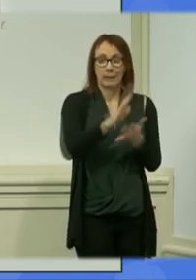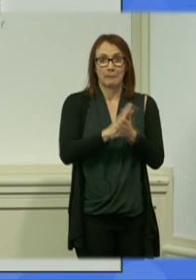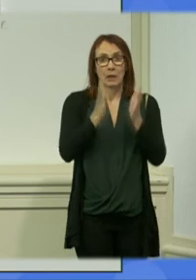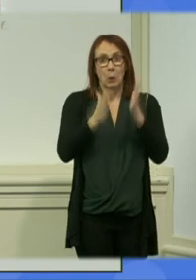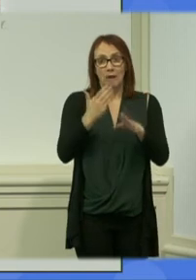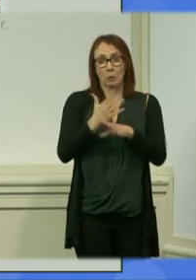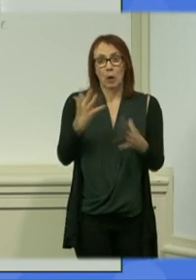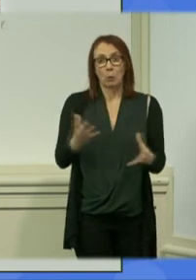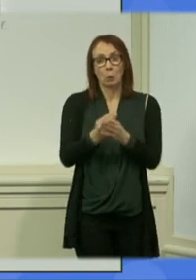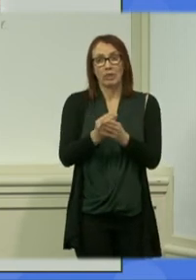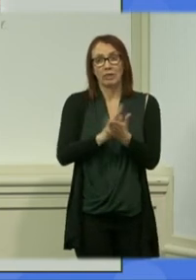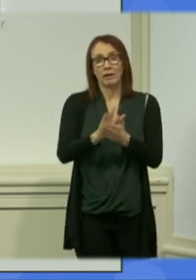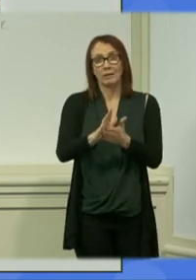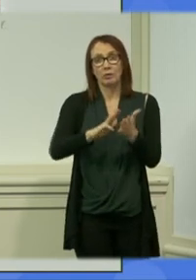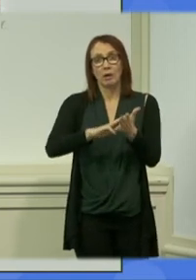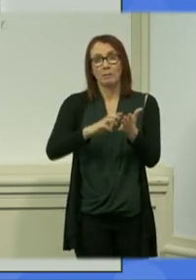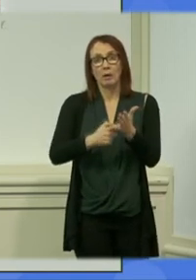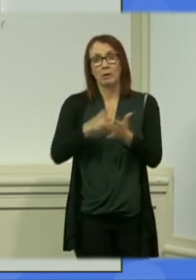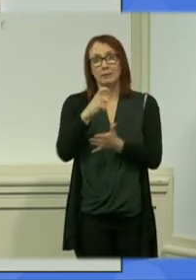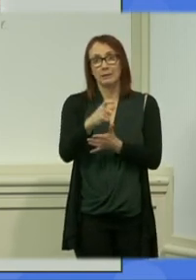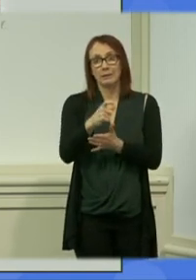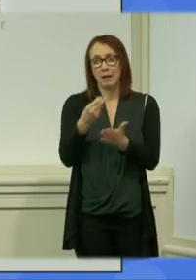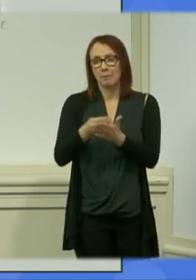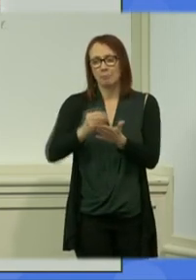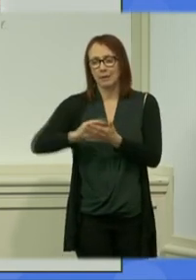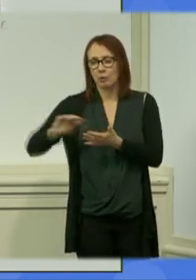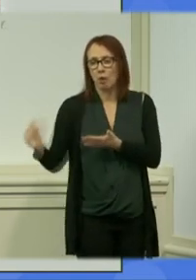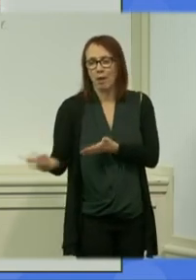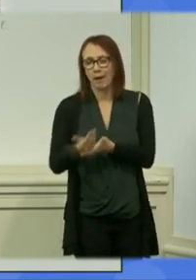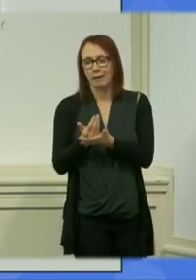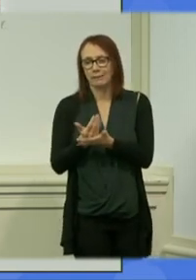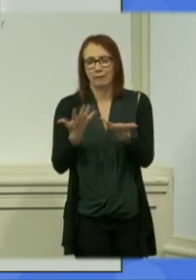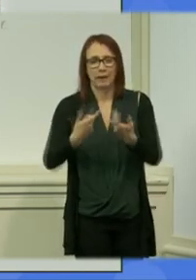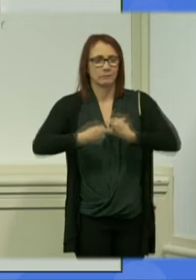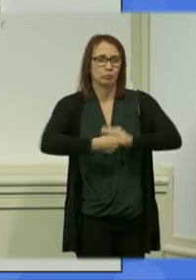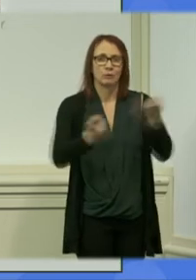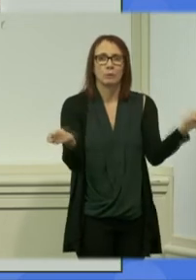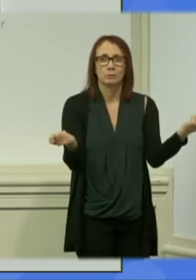that side of the government in order to collect money. They collect the Welsh rates of income tax too.